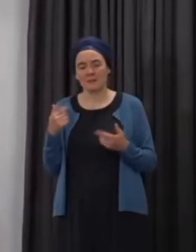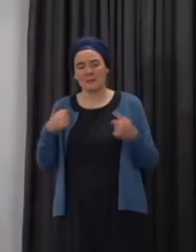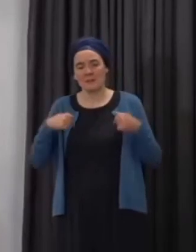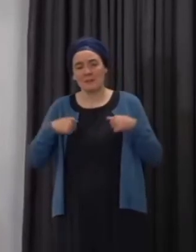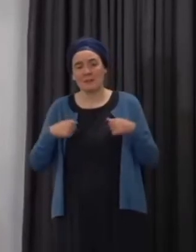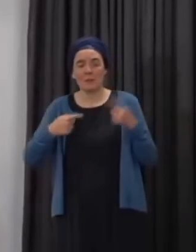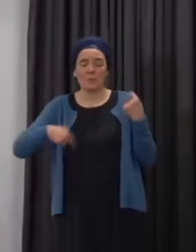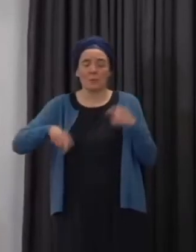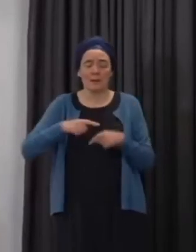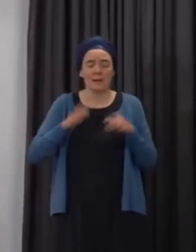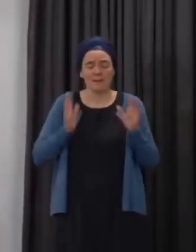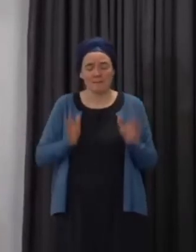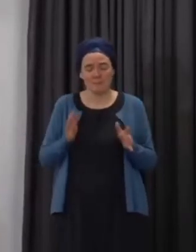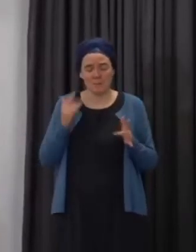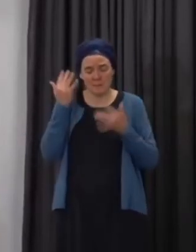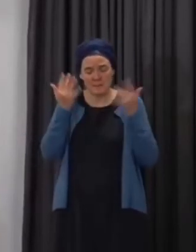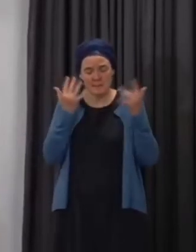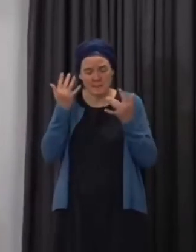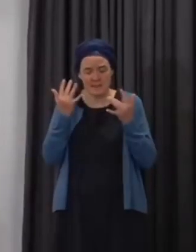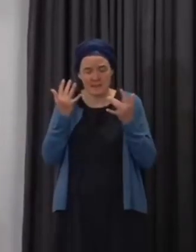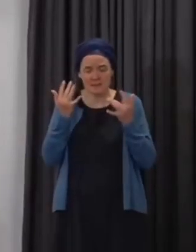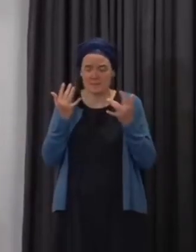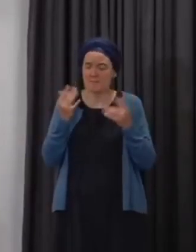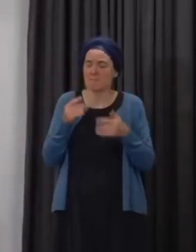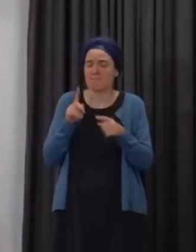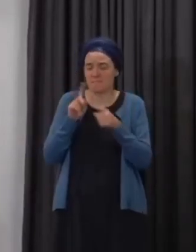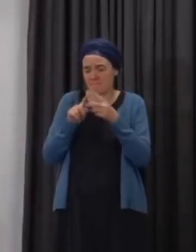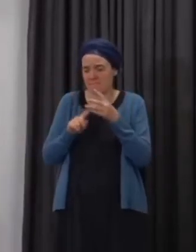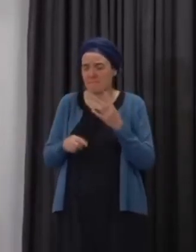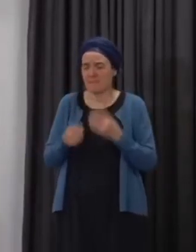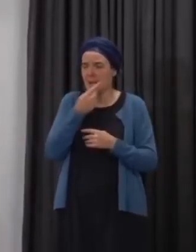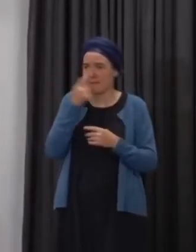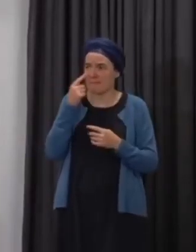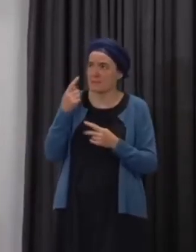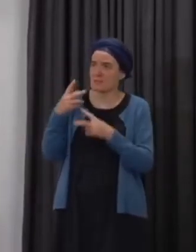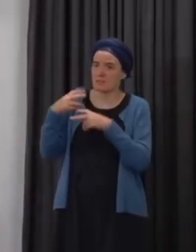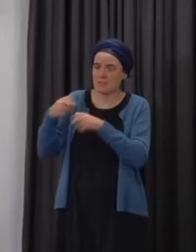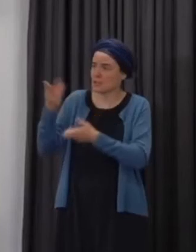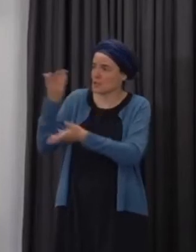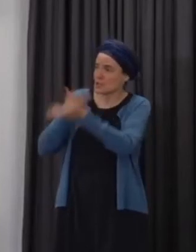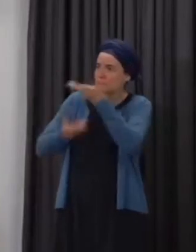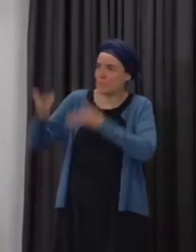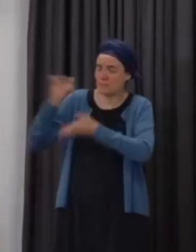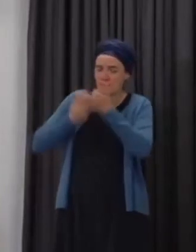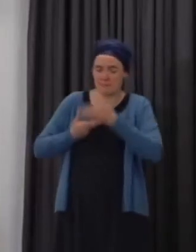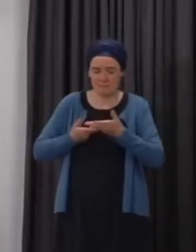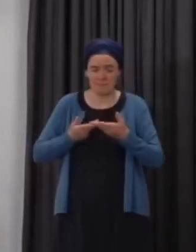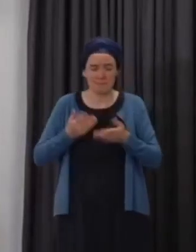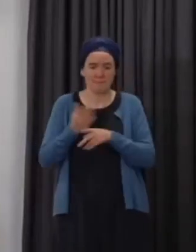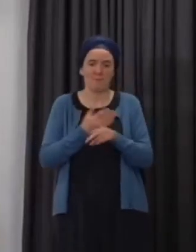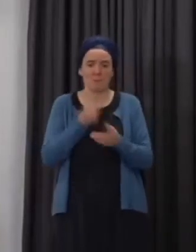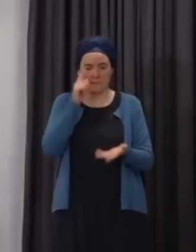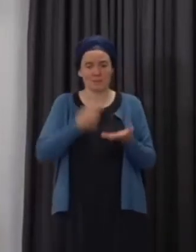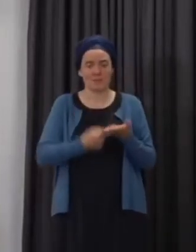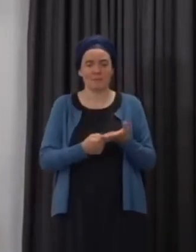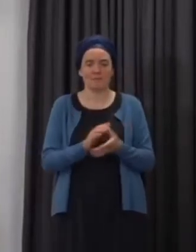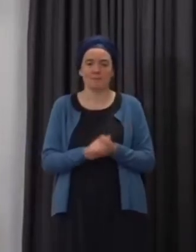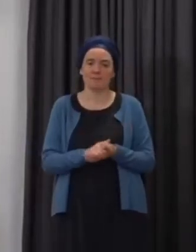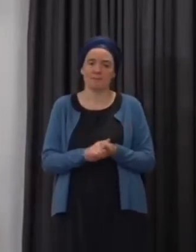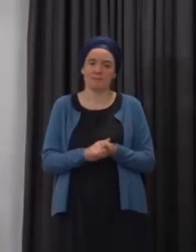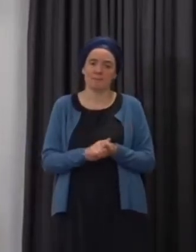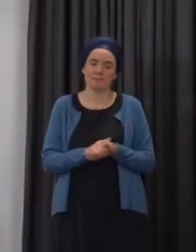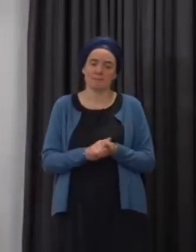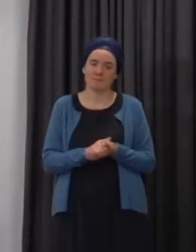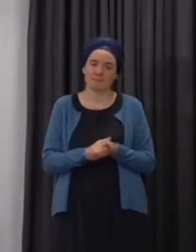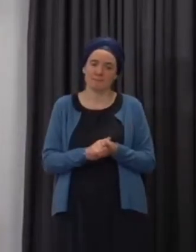our choices and the advice we get. We know more about coronavirus now than we did a week ago, a lot more than we knew about